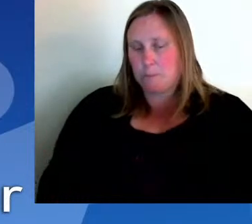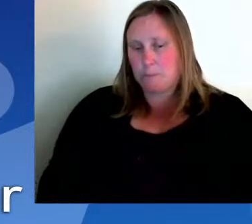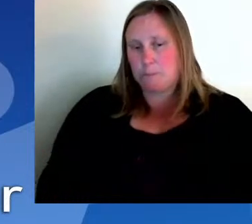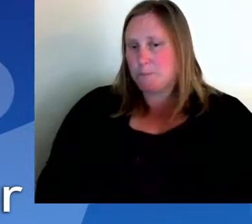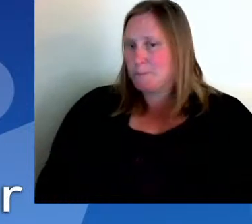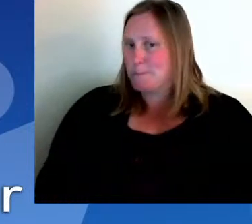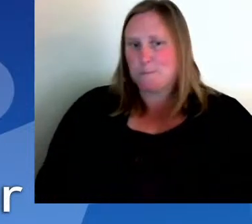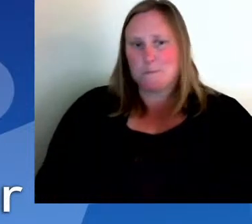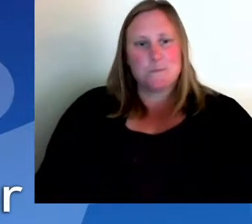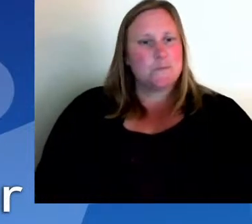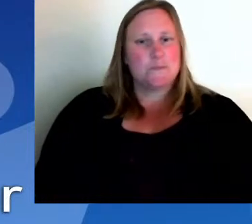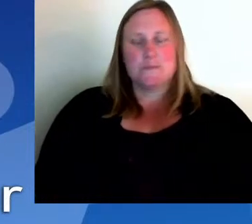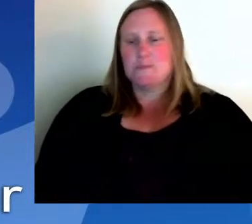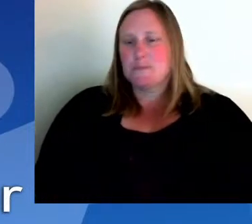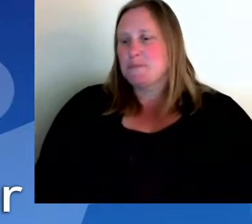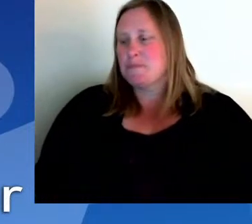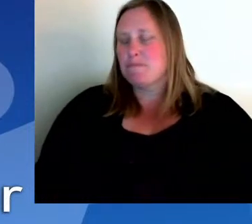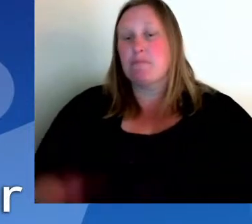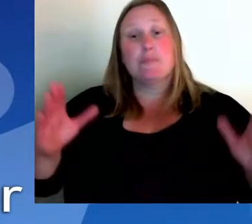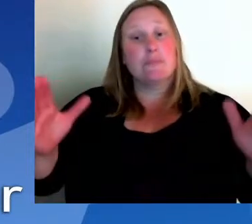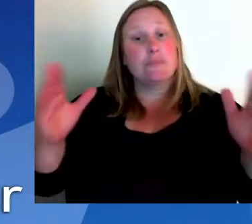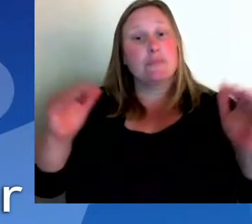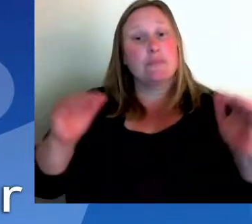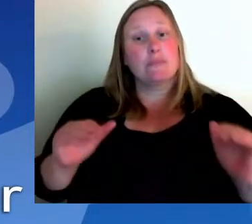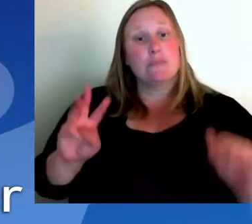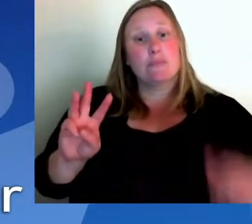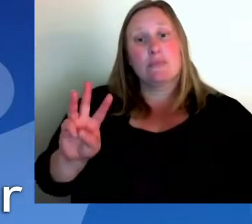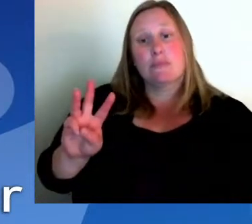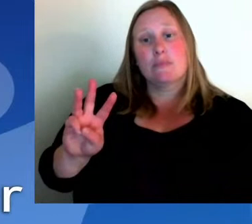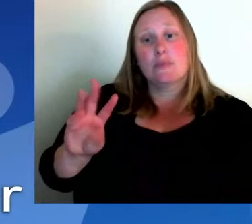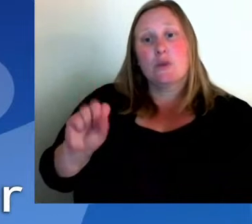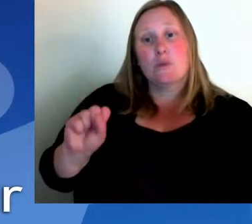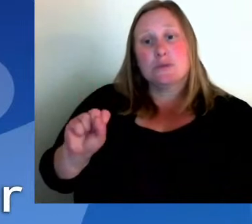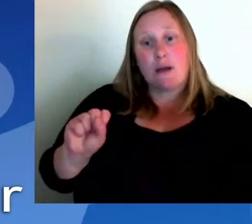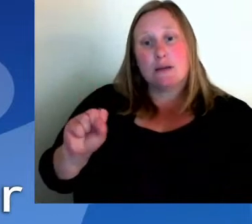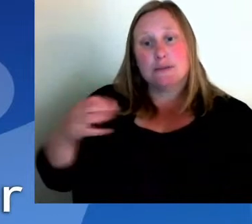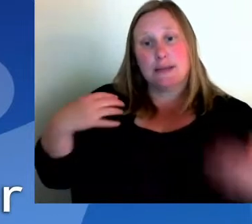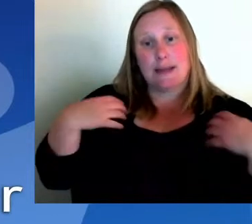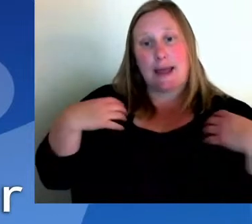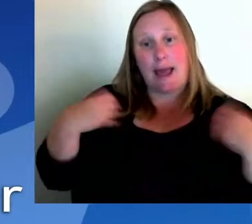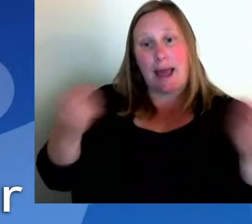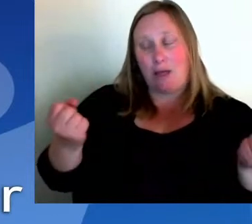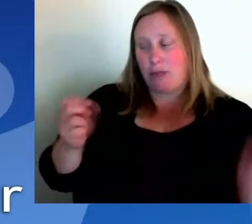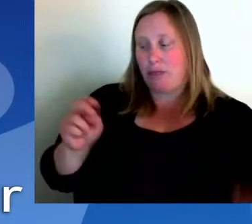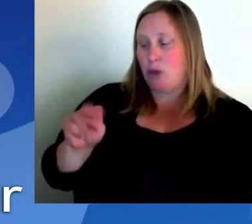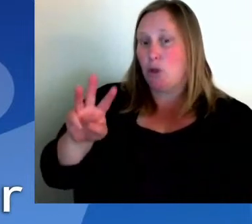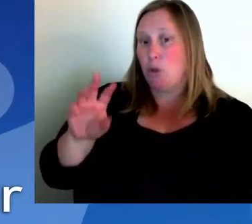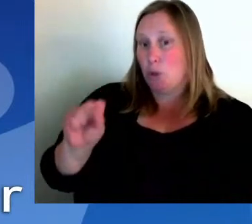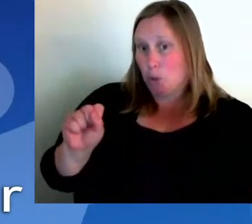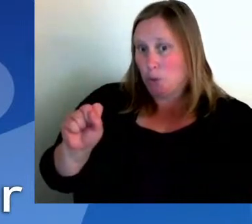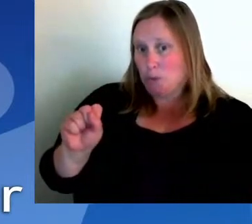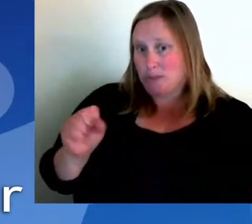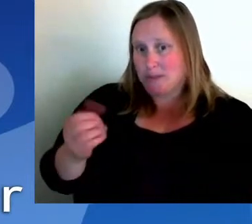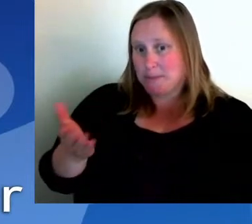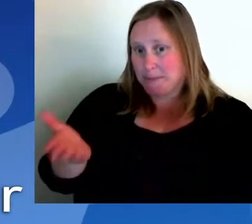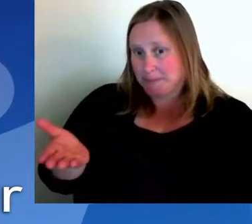All right, we'll try to get back to Todd, and let's move on to Wisconsin Health News. Sean Kirkby at the Wisconsin Health